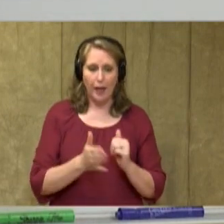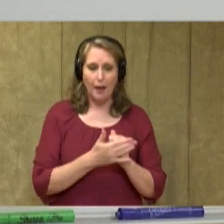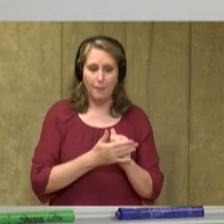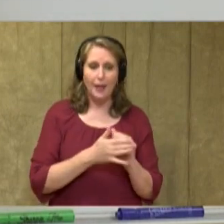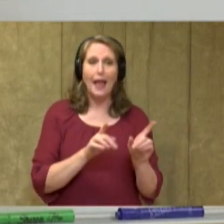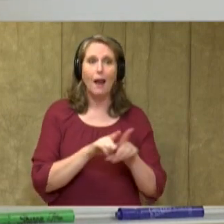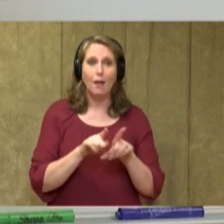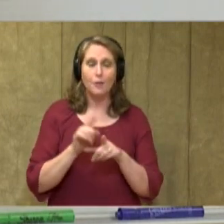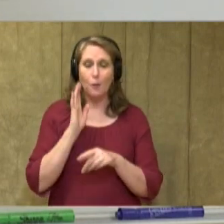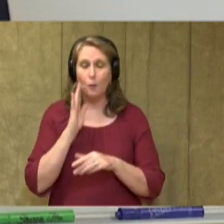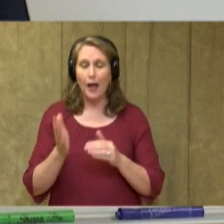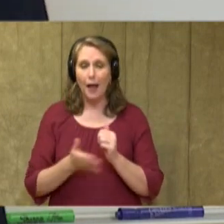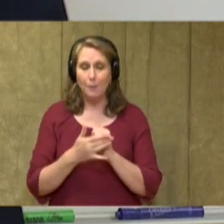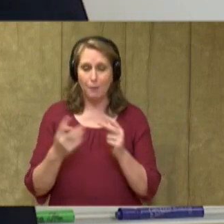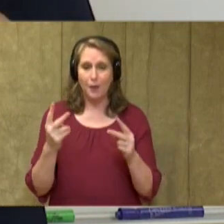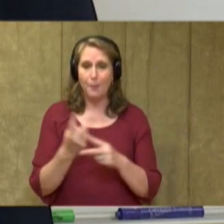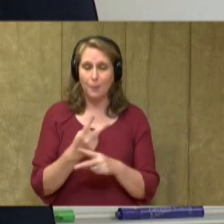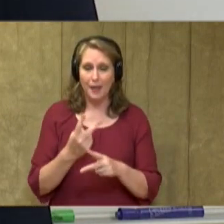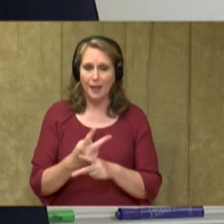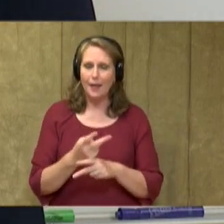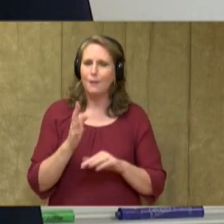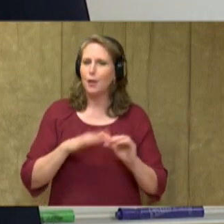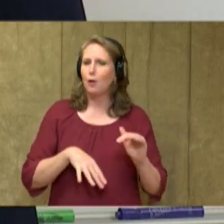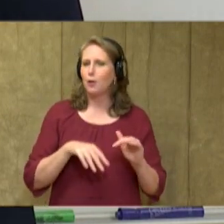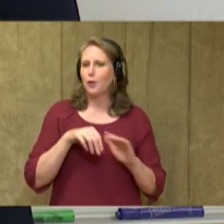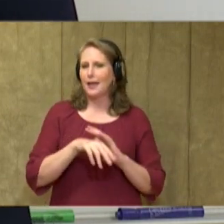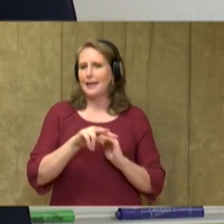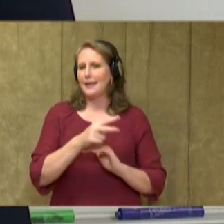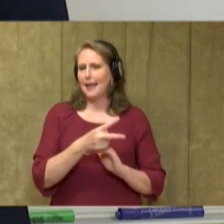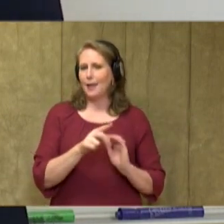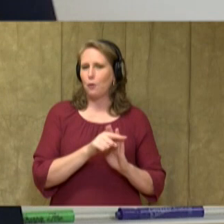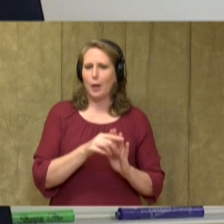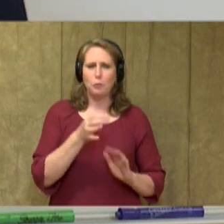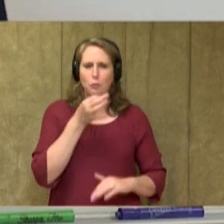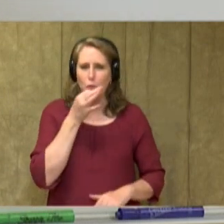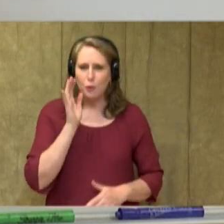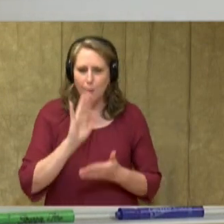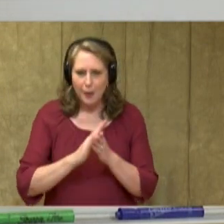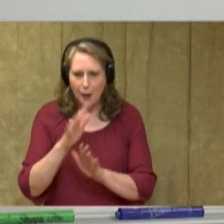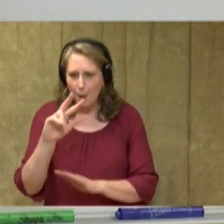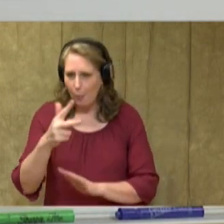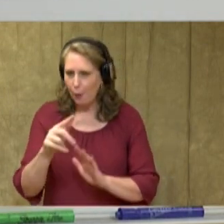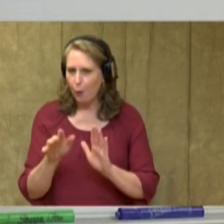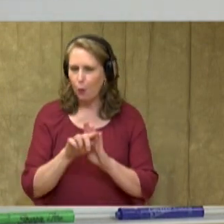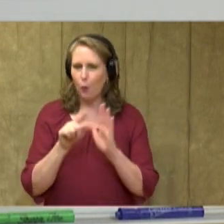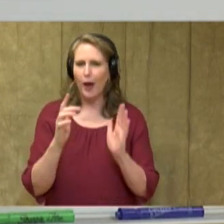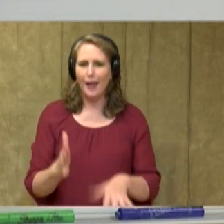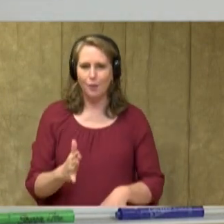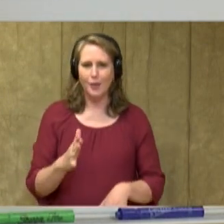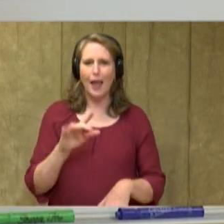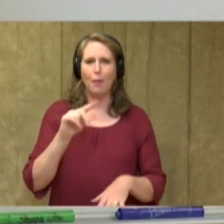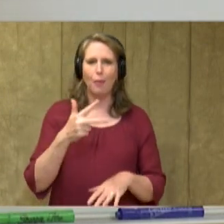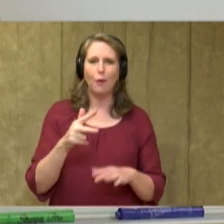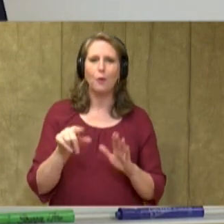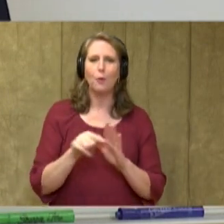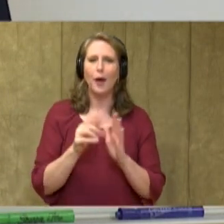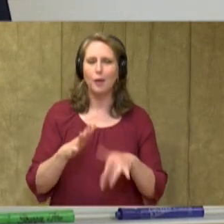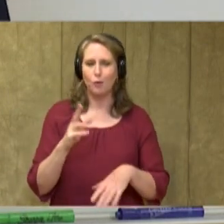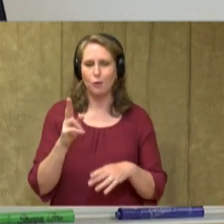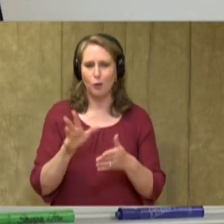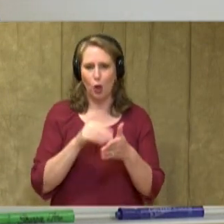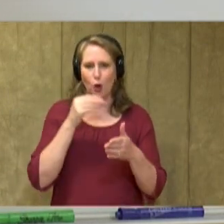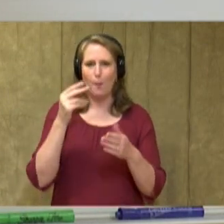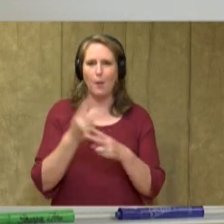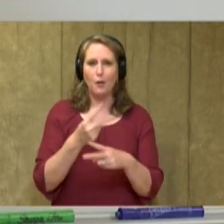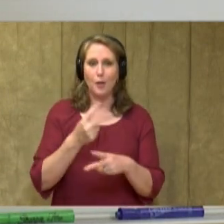multiplication. So even though you're still in 2nd grade, you're so close to being a 3rd grader, and you know 3rd graders use multiplication. So when you know how